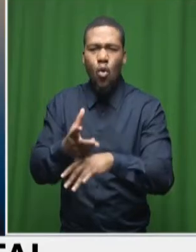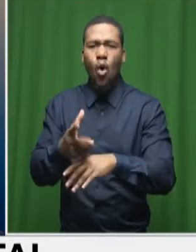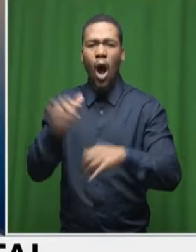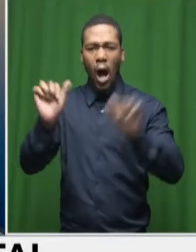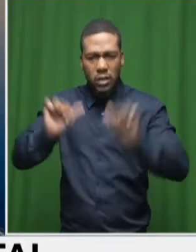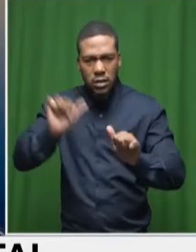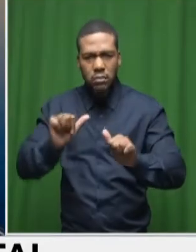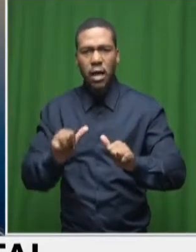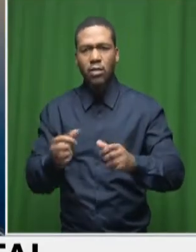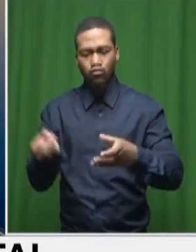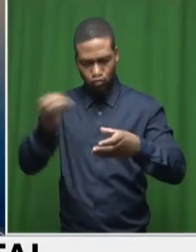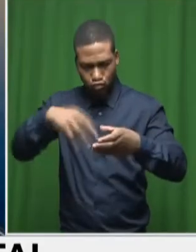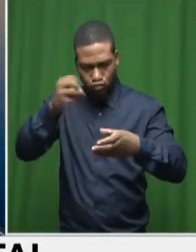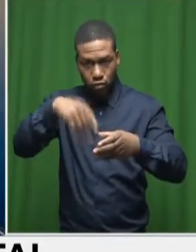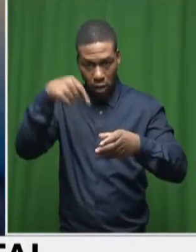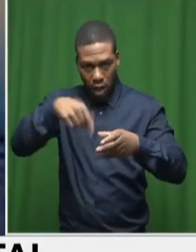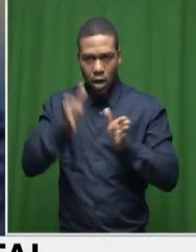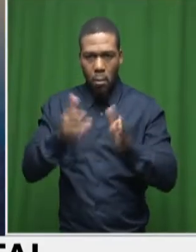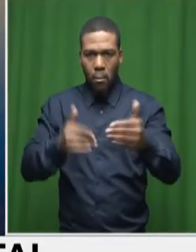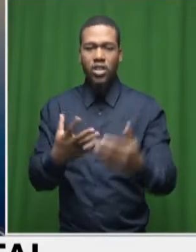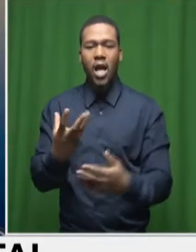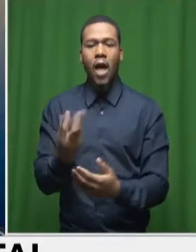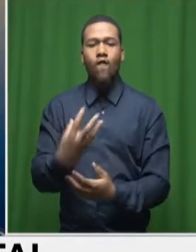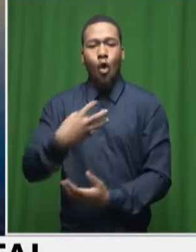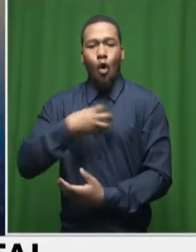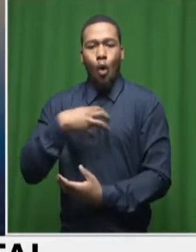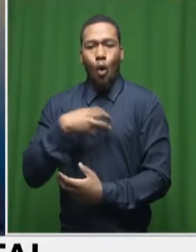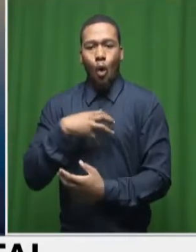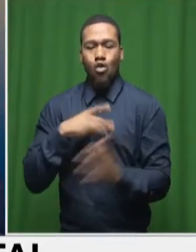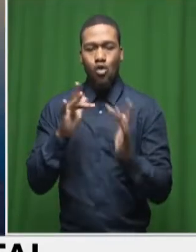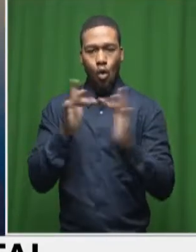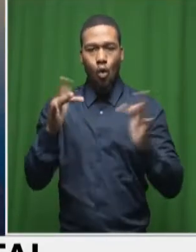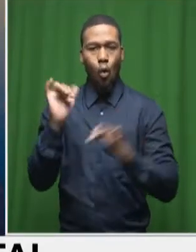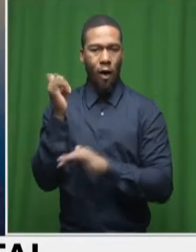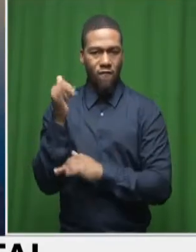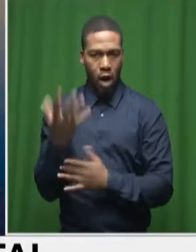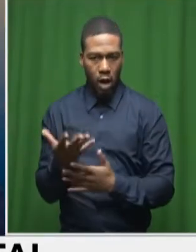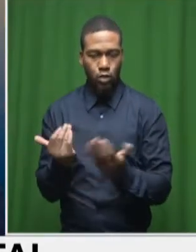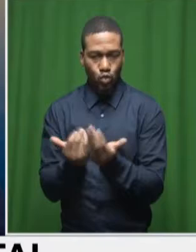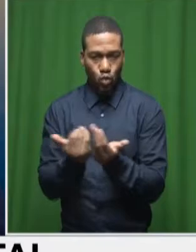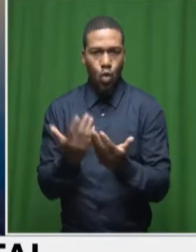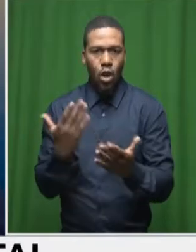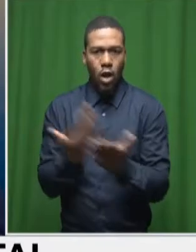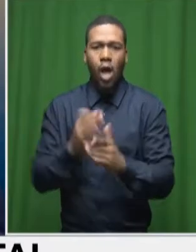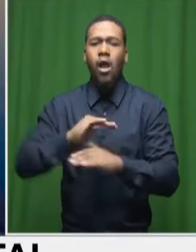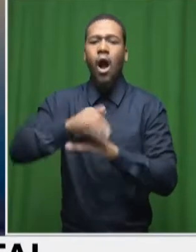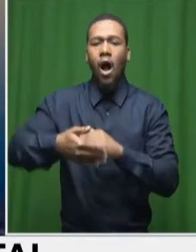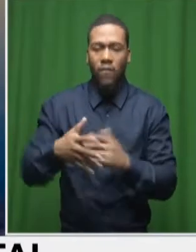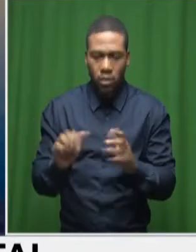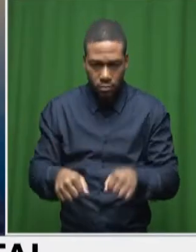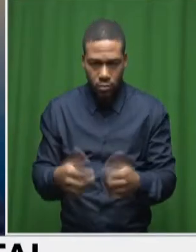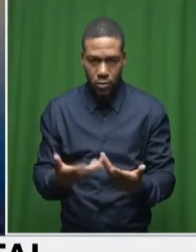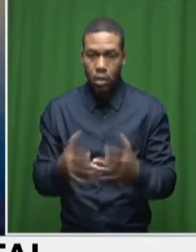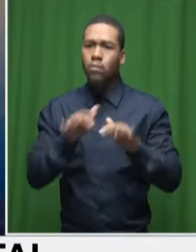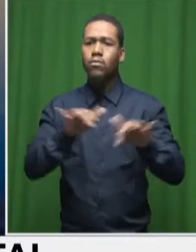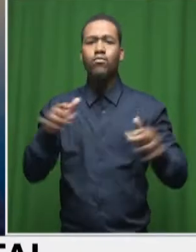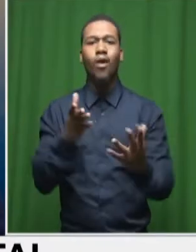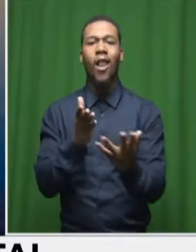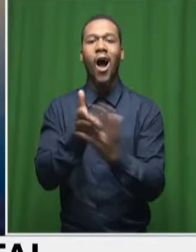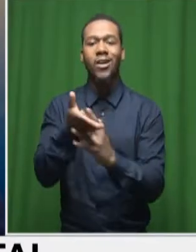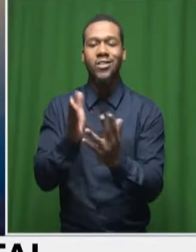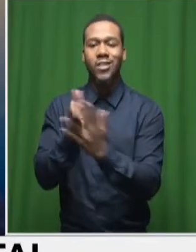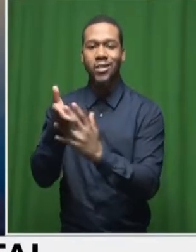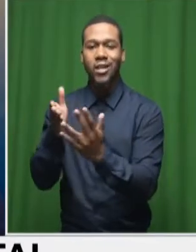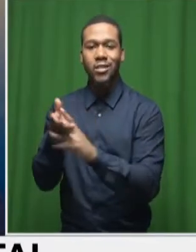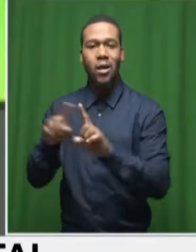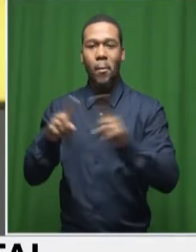box, and it creates sort of its own Wi-Fi network to cover essentially the whole school. So people on the ground are able to access content without even needing data.